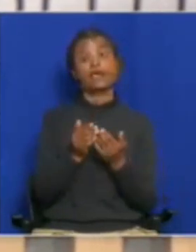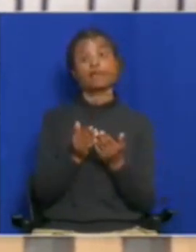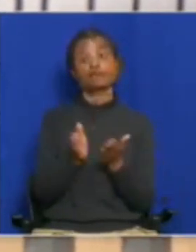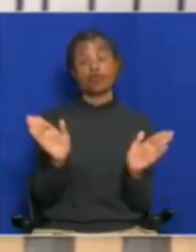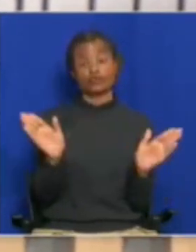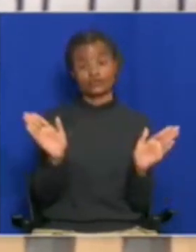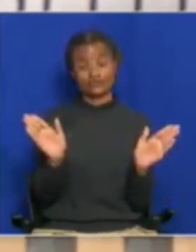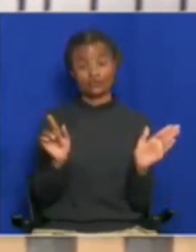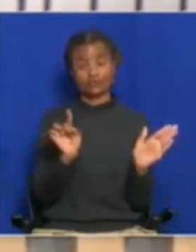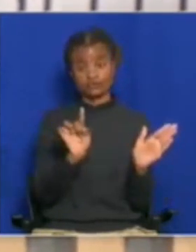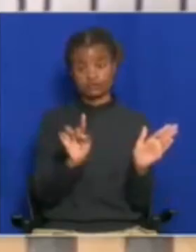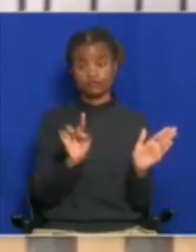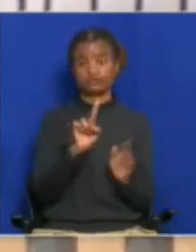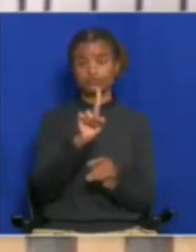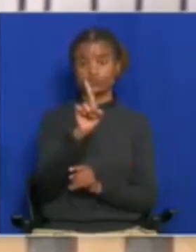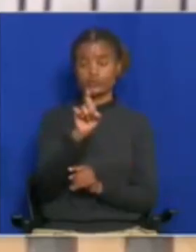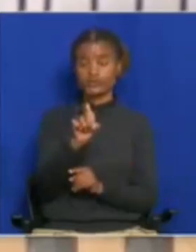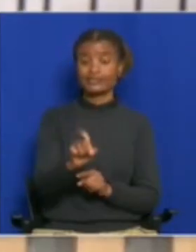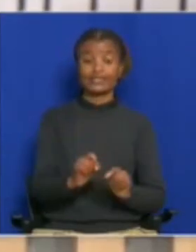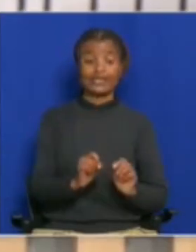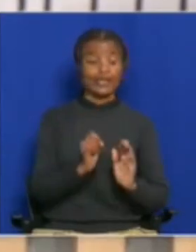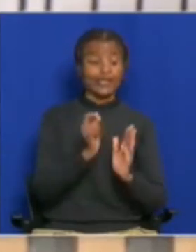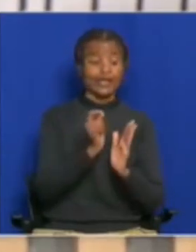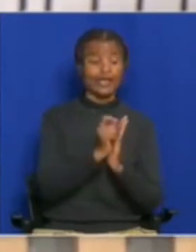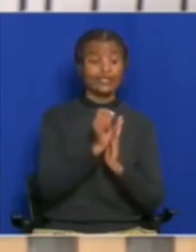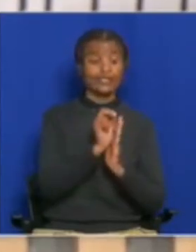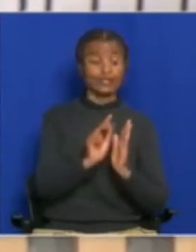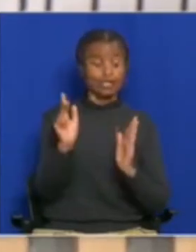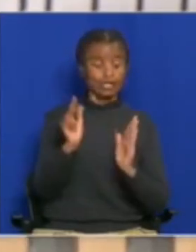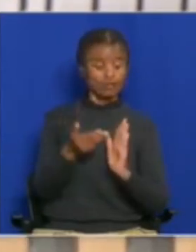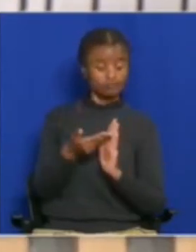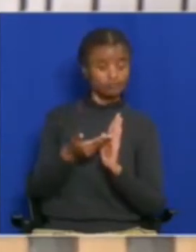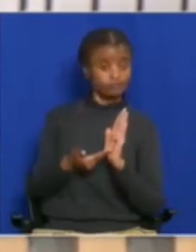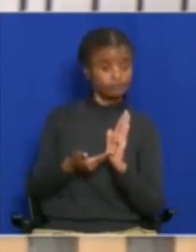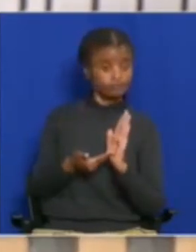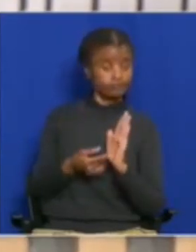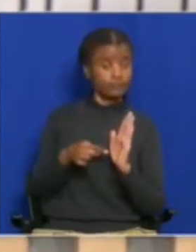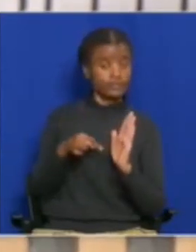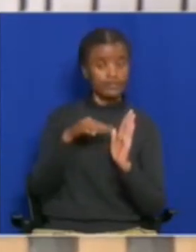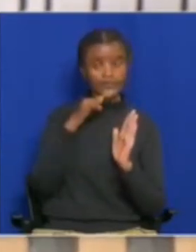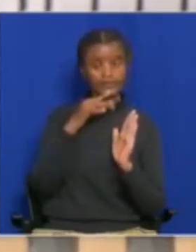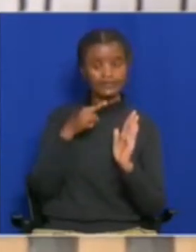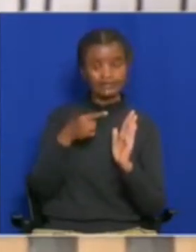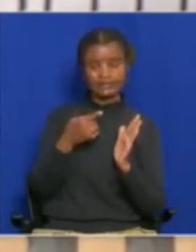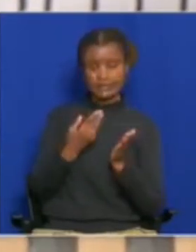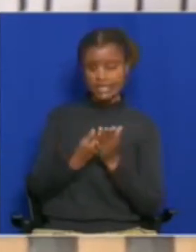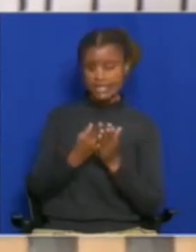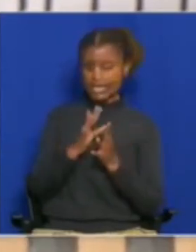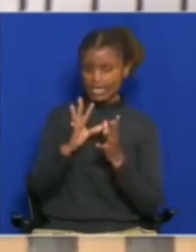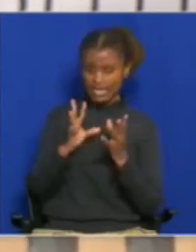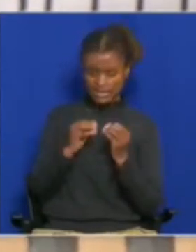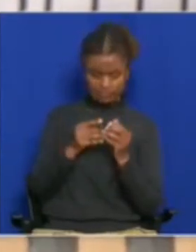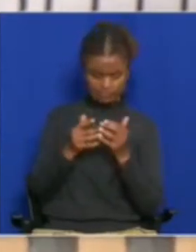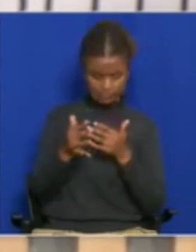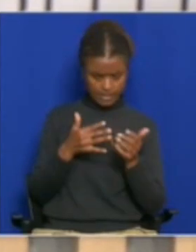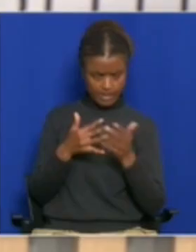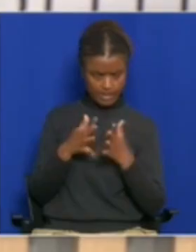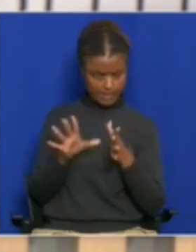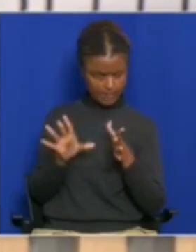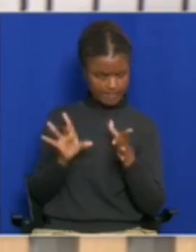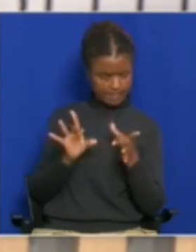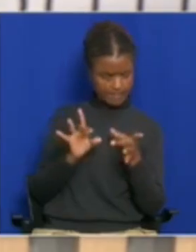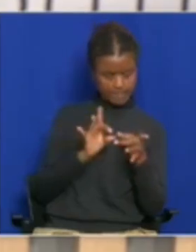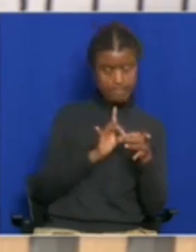grounds that can potentially get anywhere close to section 27B? And I put it that